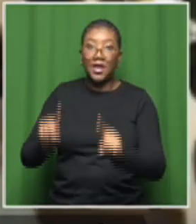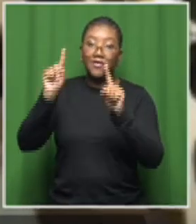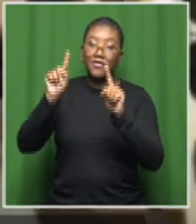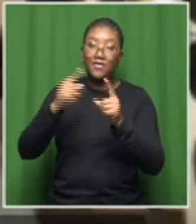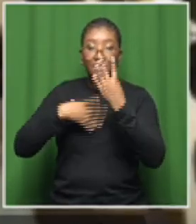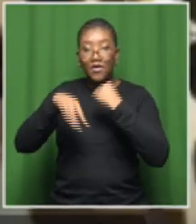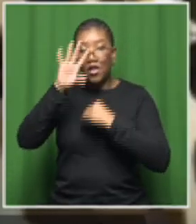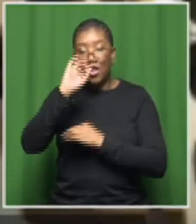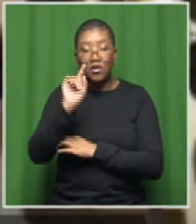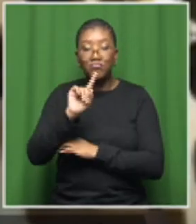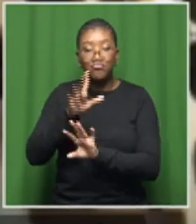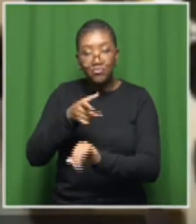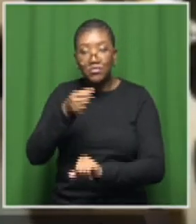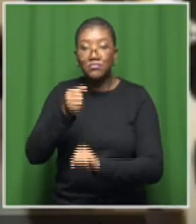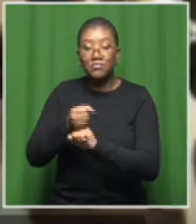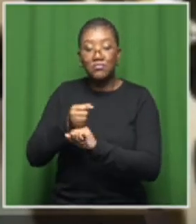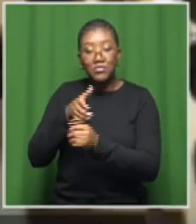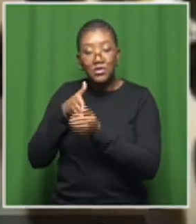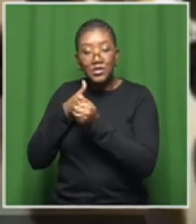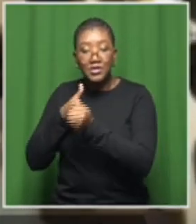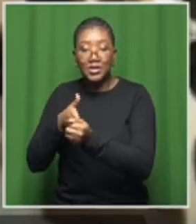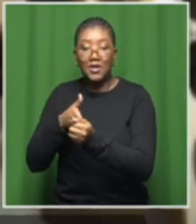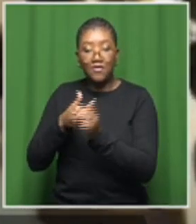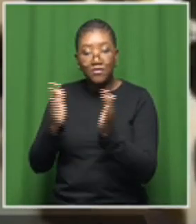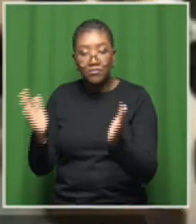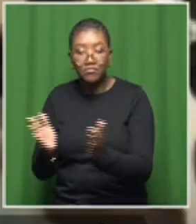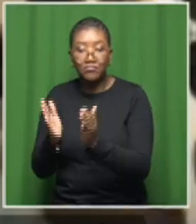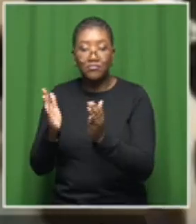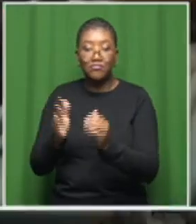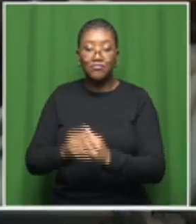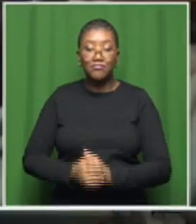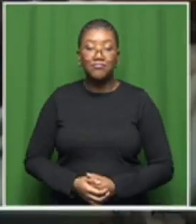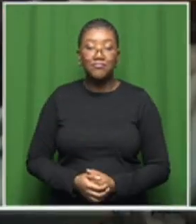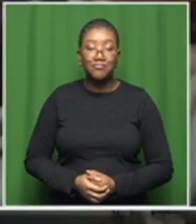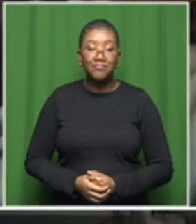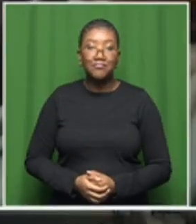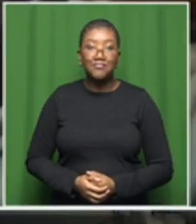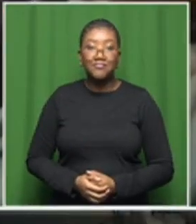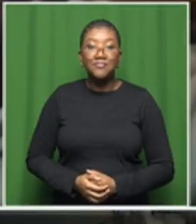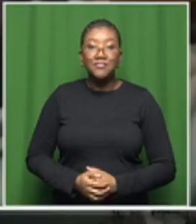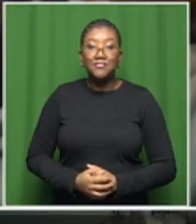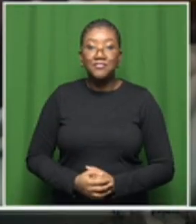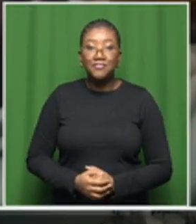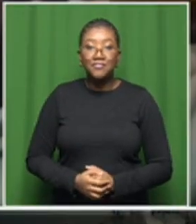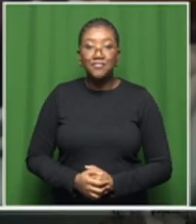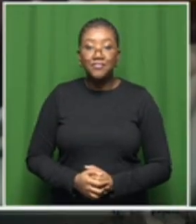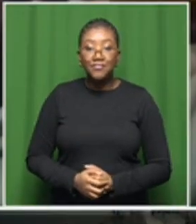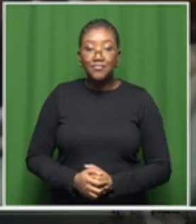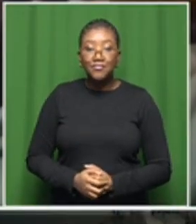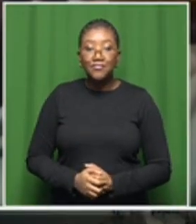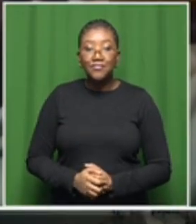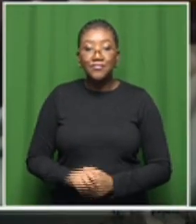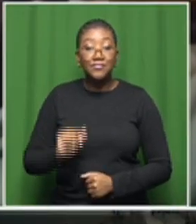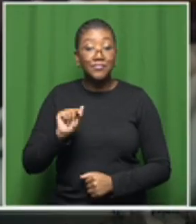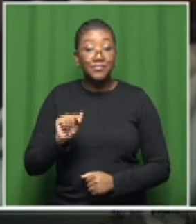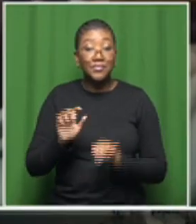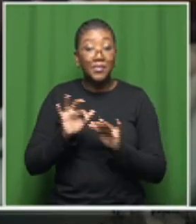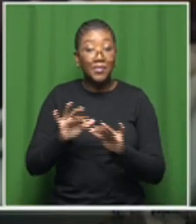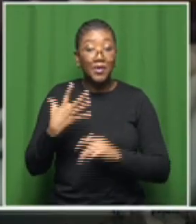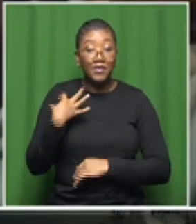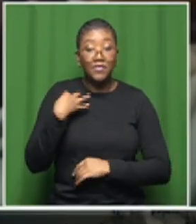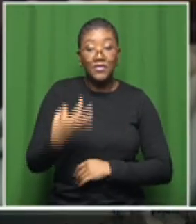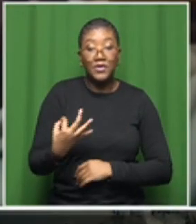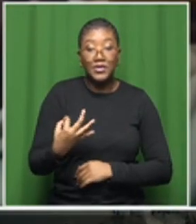out. It's very much hands-on, very interactive. And Christine, on that note, if we're looking at how volunteers have